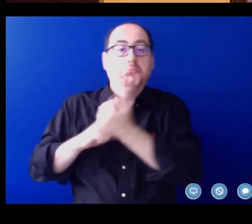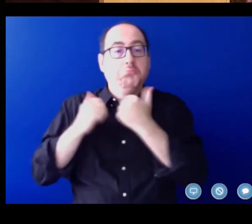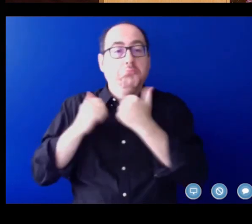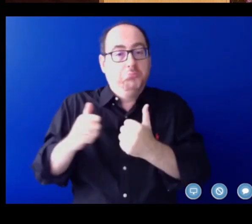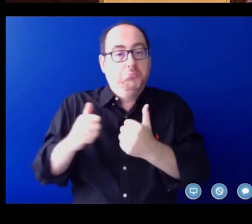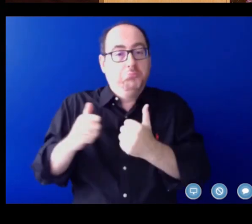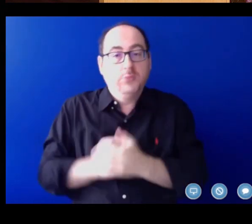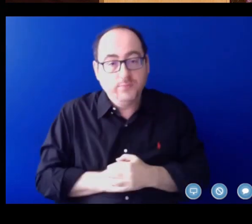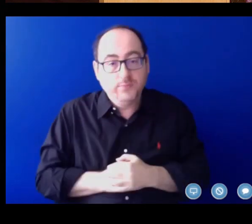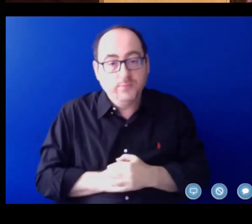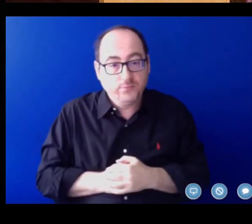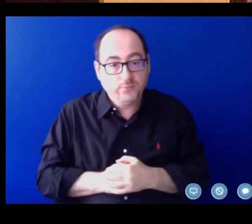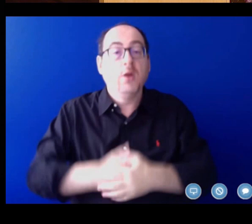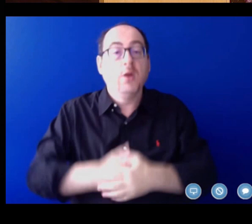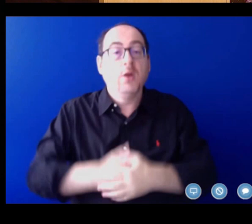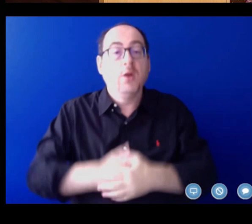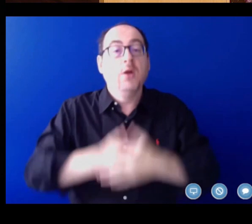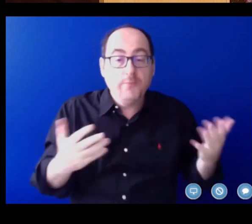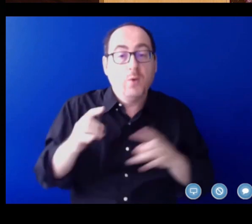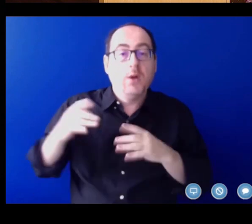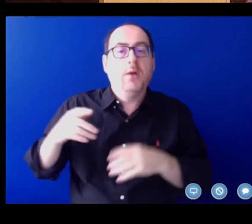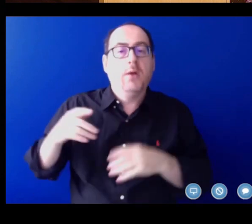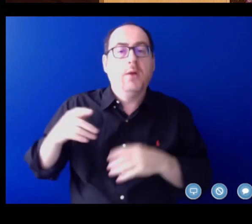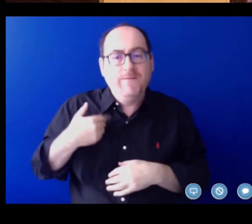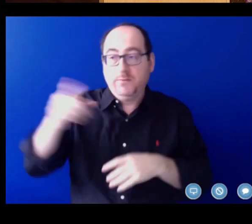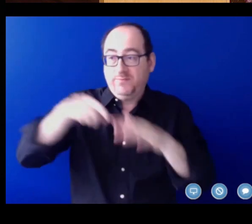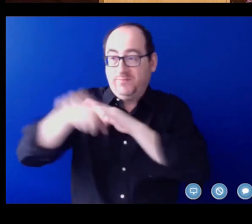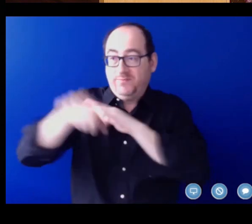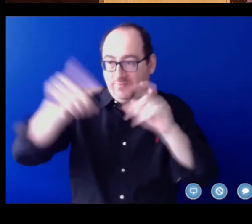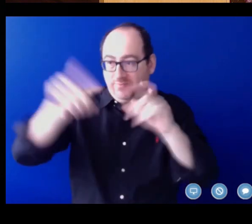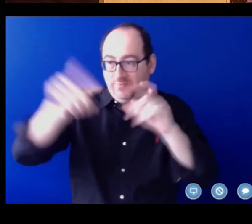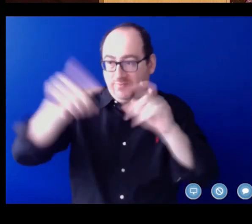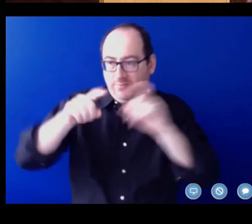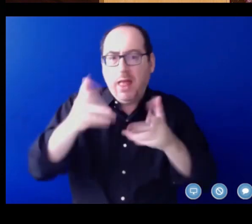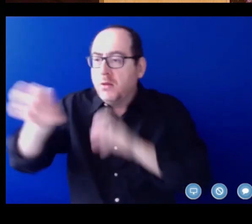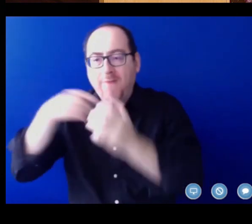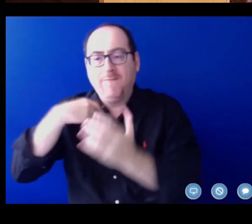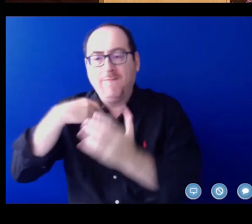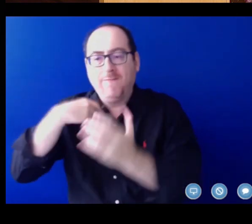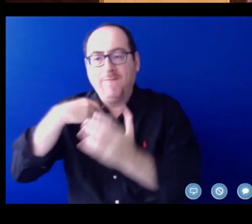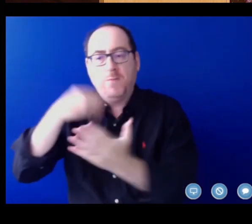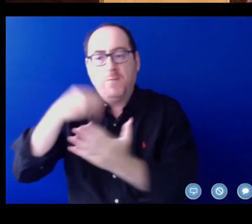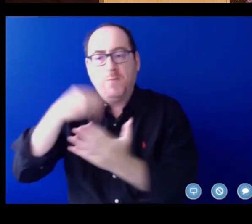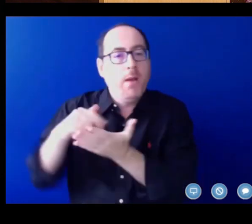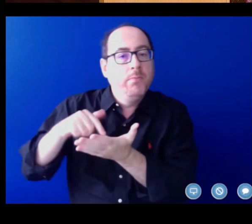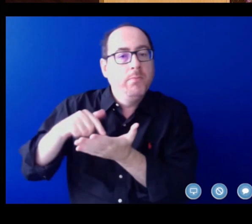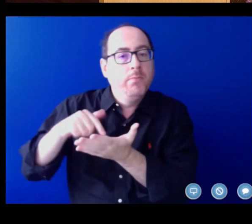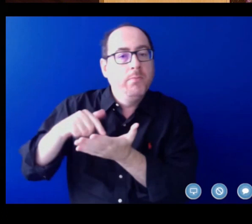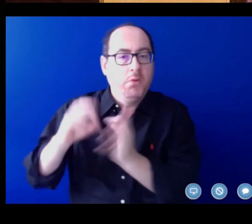endorse the policy of multiculturalism and support for new arrivals to facilitate their integration. Can that be true?